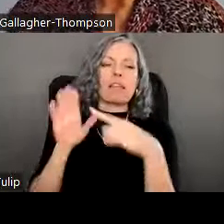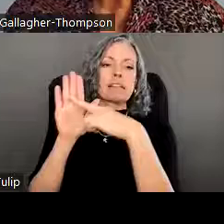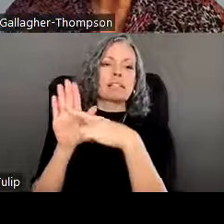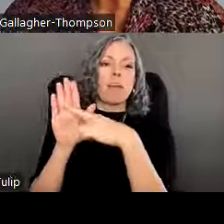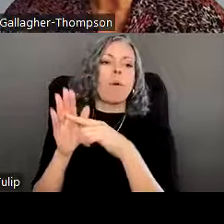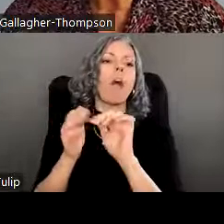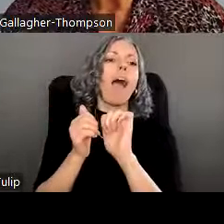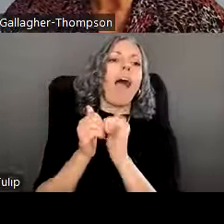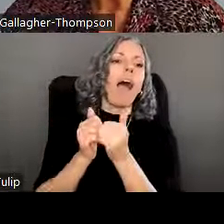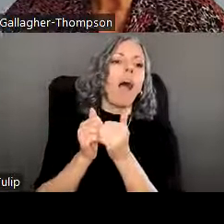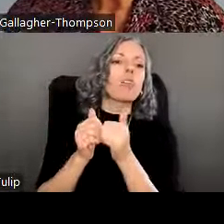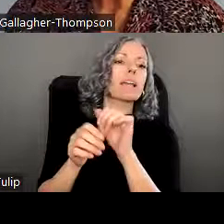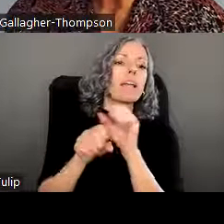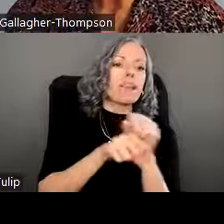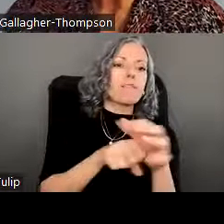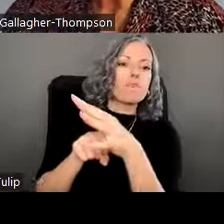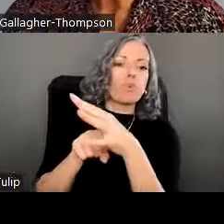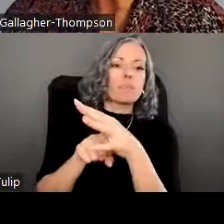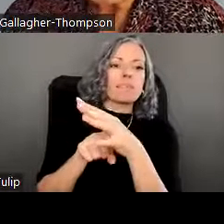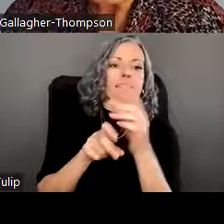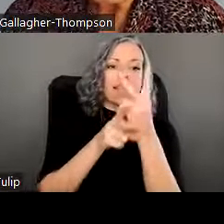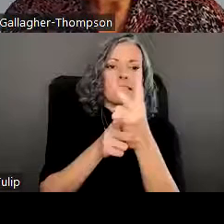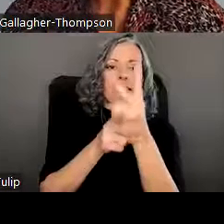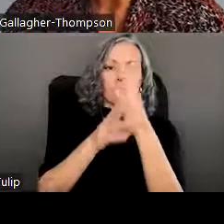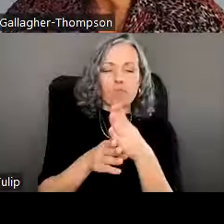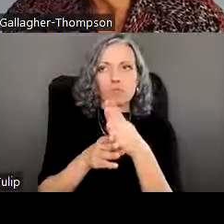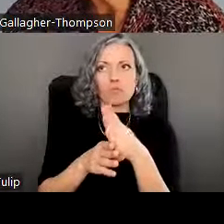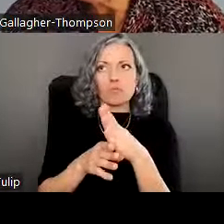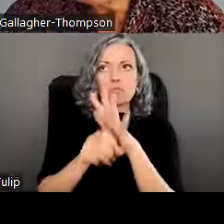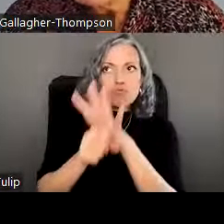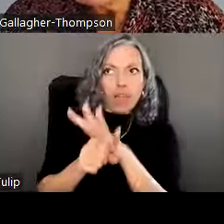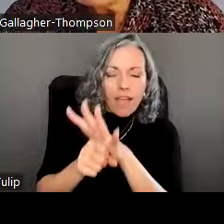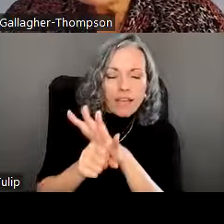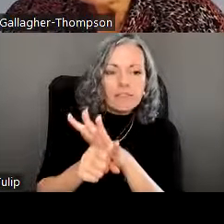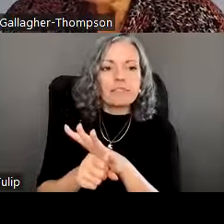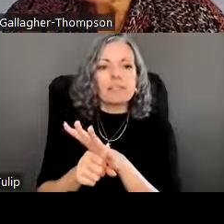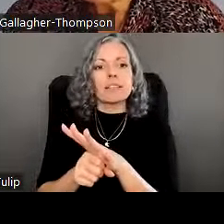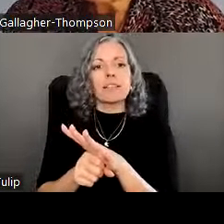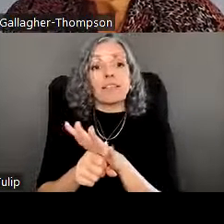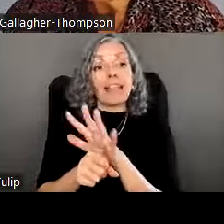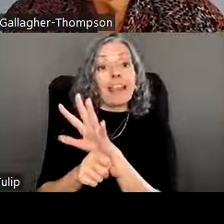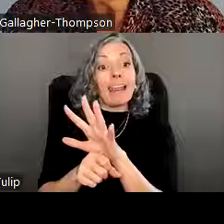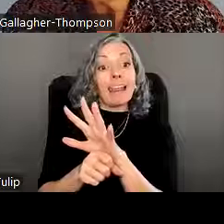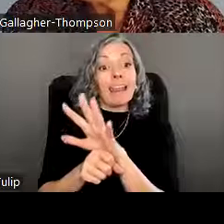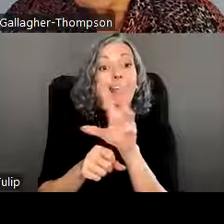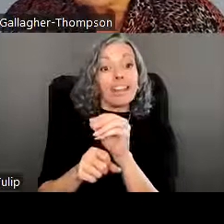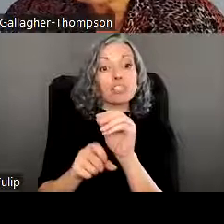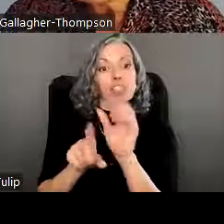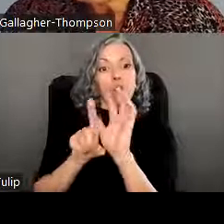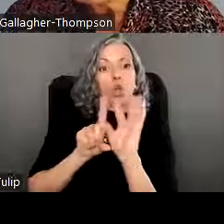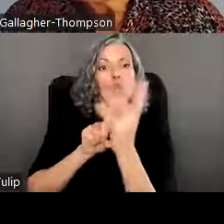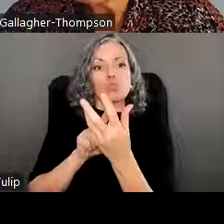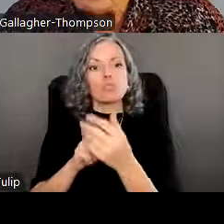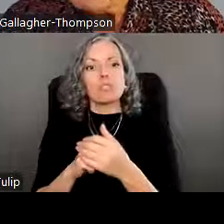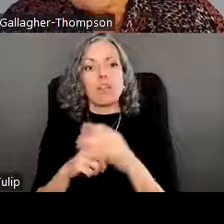how it can influence caregiver distress. So in many Asian cultures, the value of filial piety